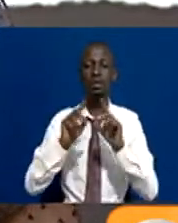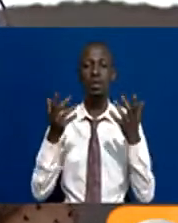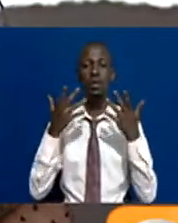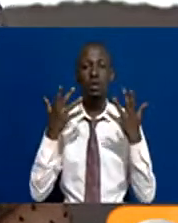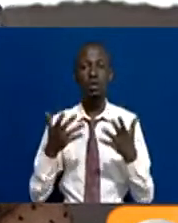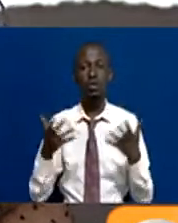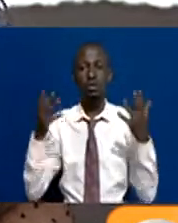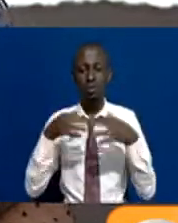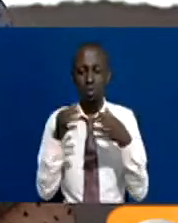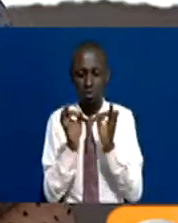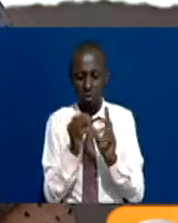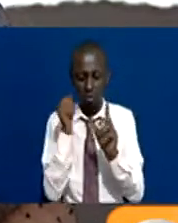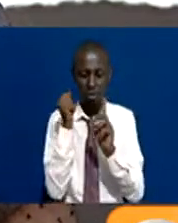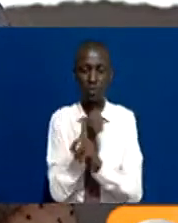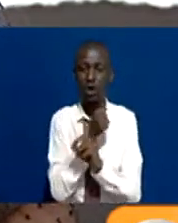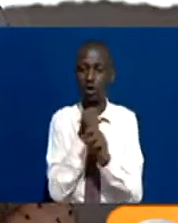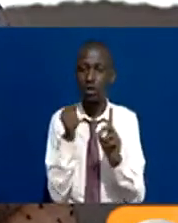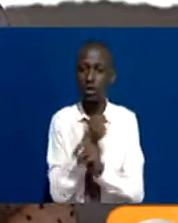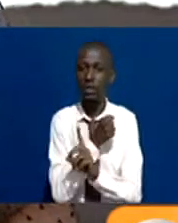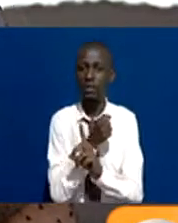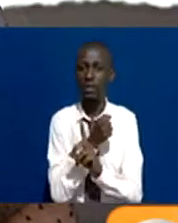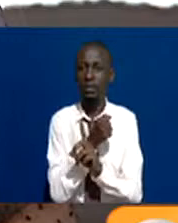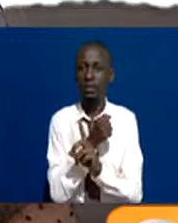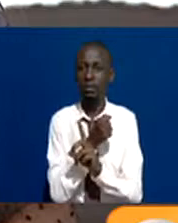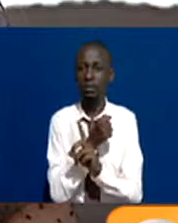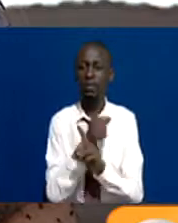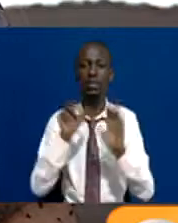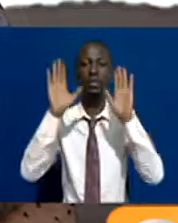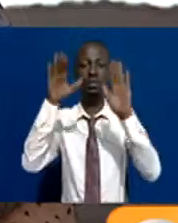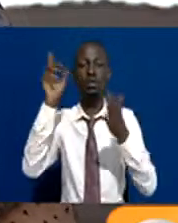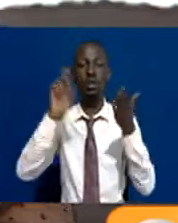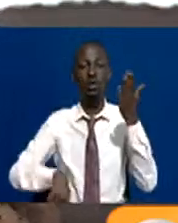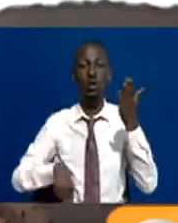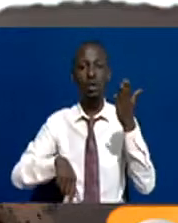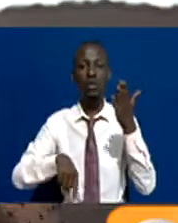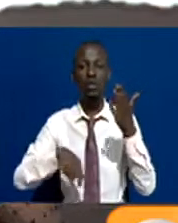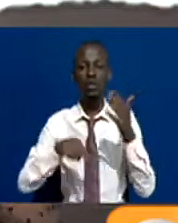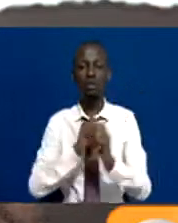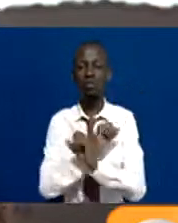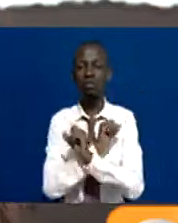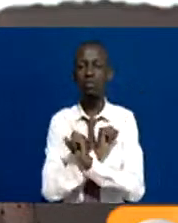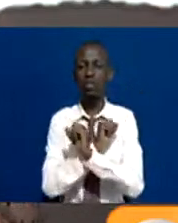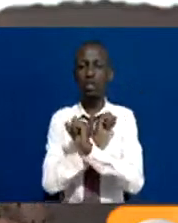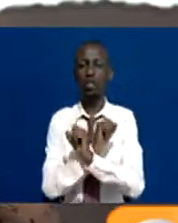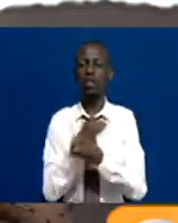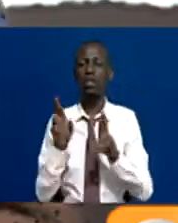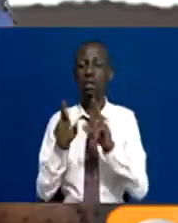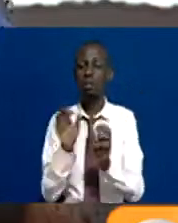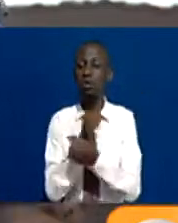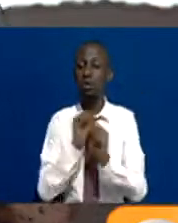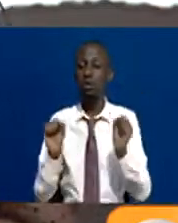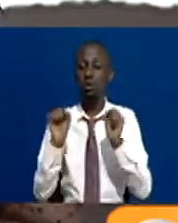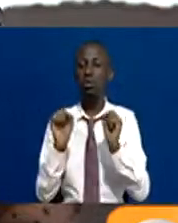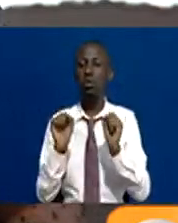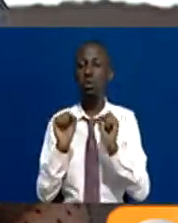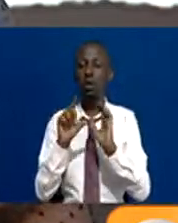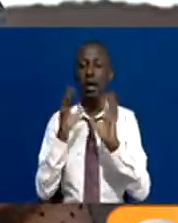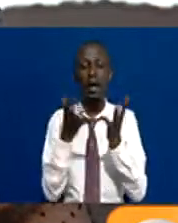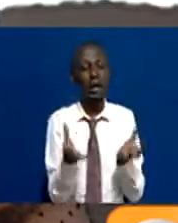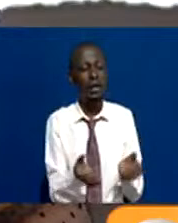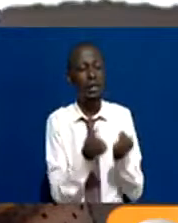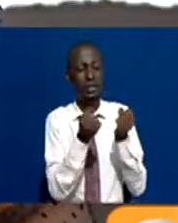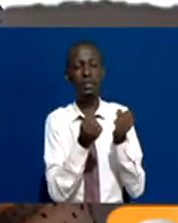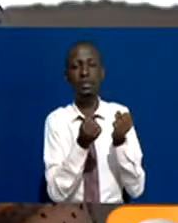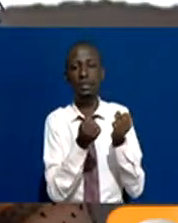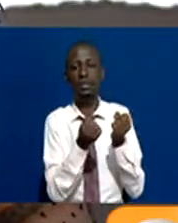domestic violence, safety is so critical here. You can't just go report and then he's arrested and then you're in the same house. So